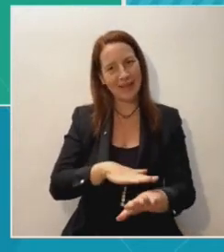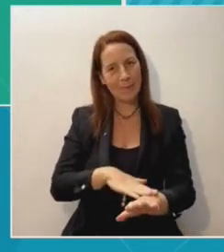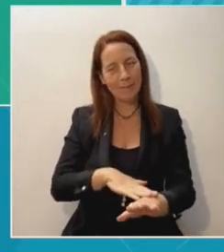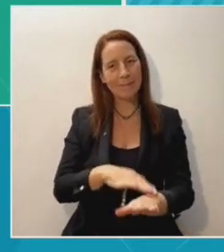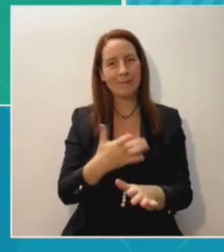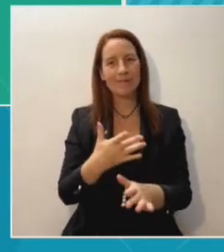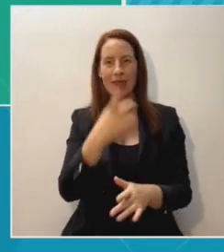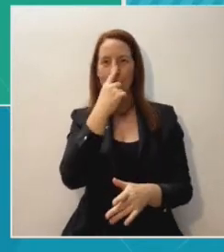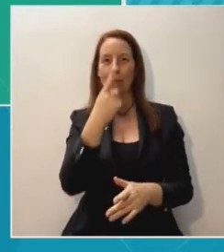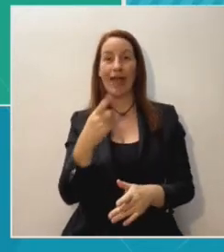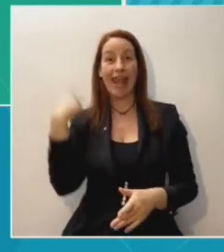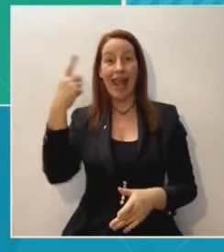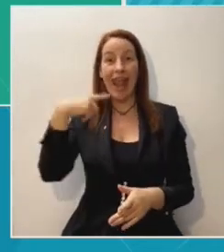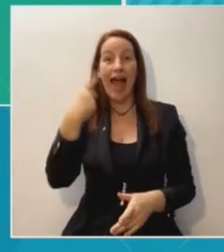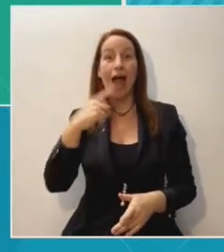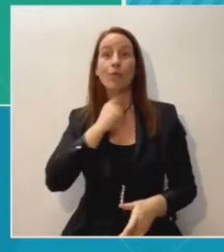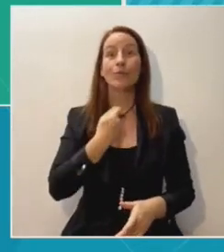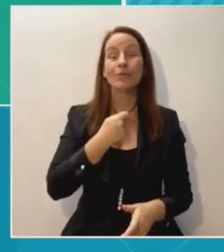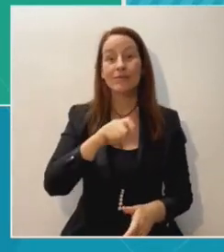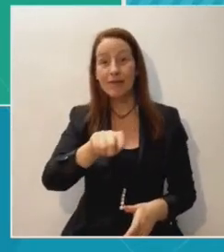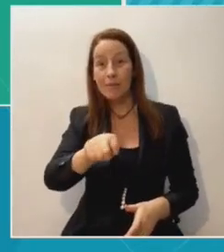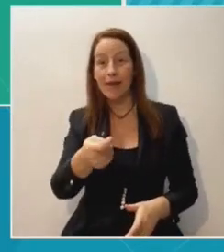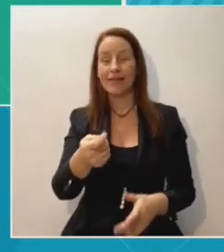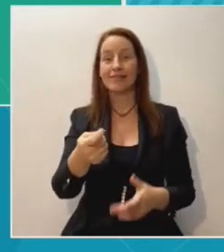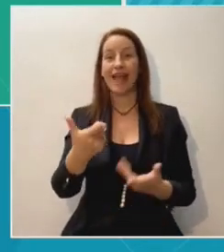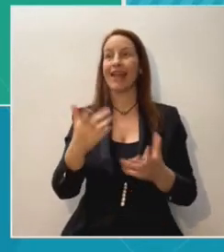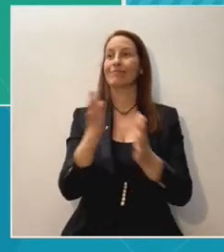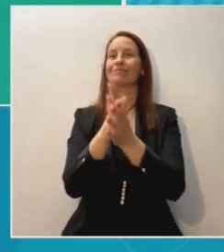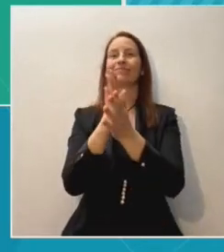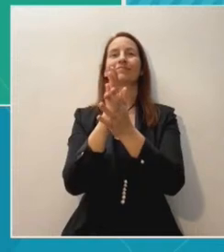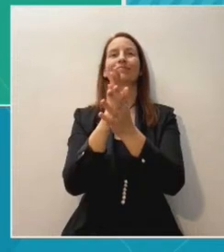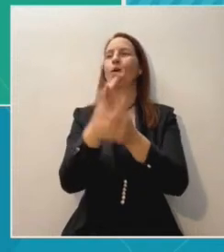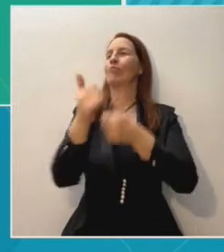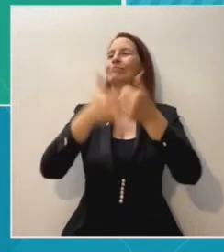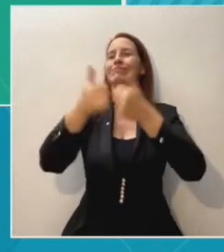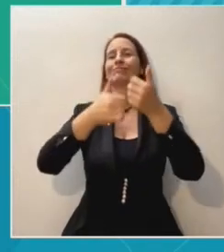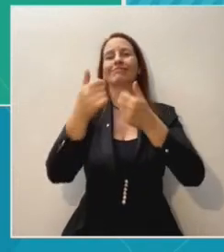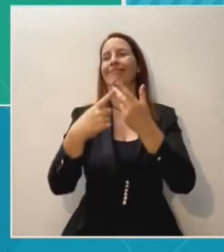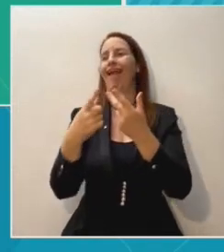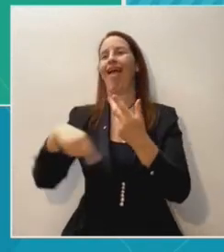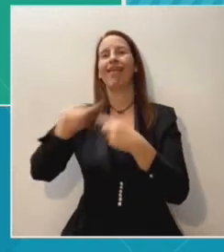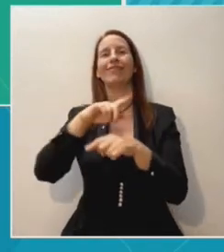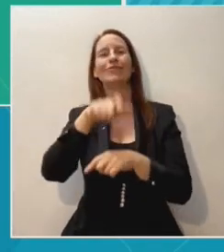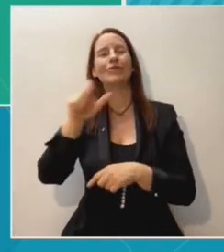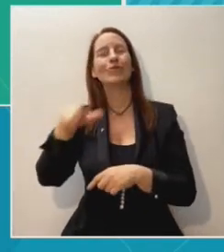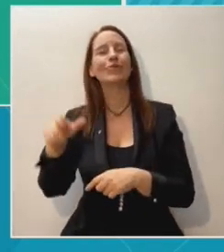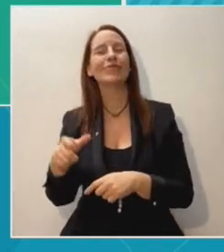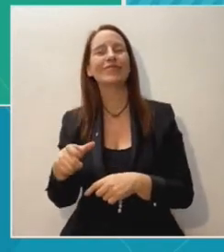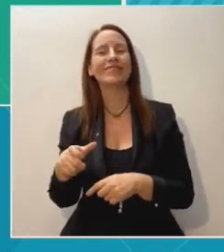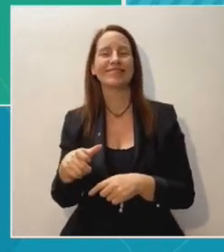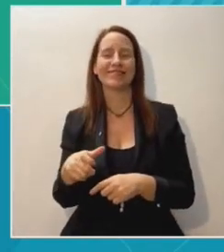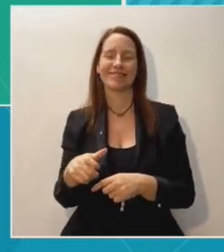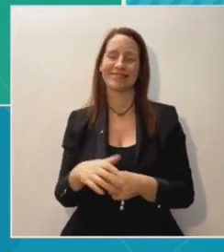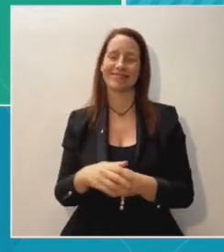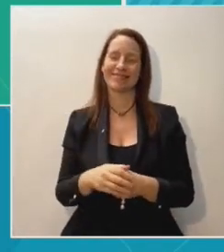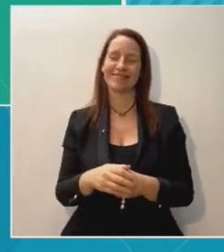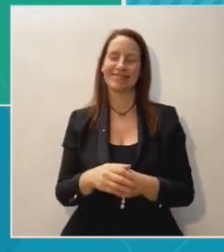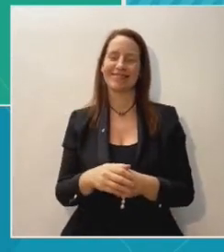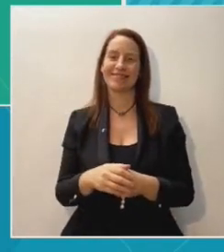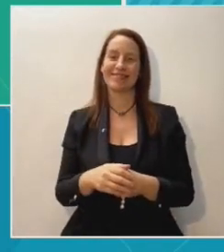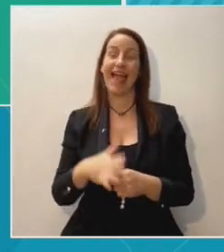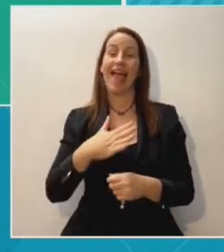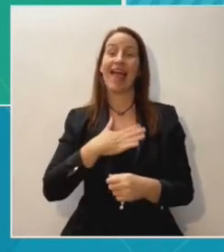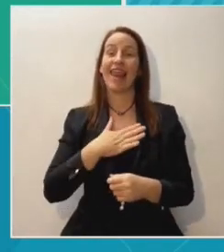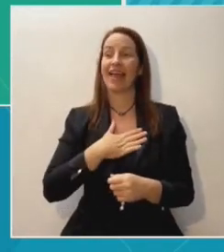and applaud yourselves and your fellow graduates enthusiastically. I'd now like to invite the academic representative of